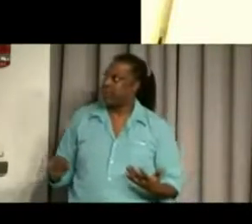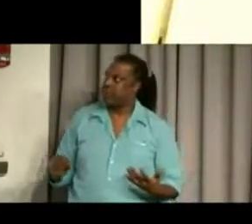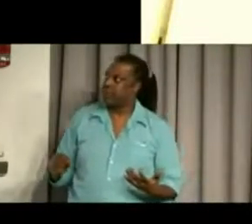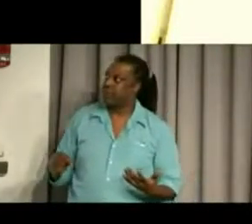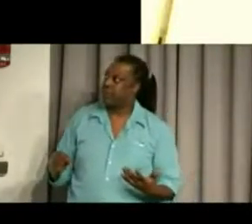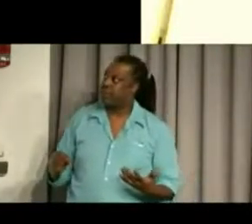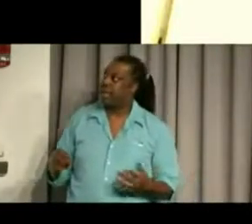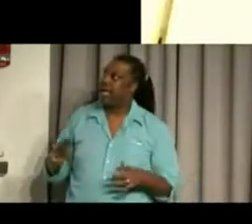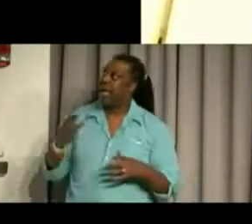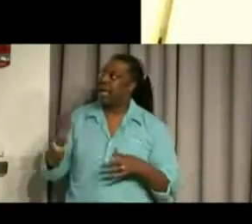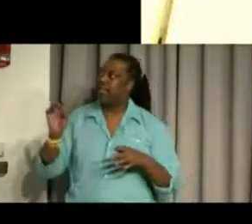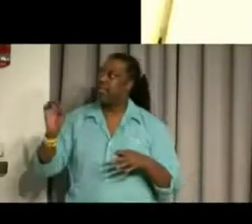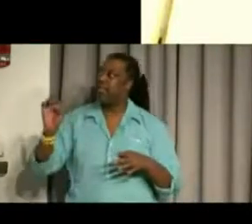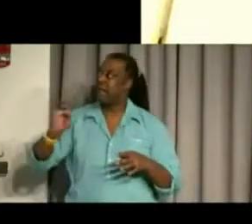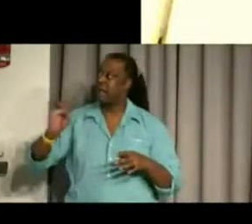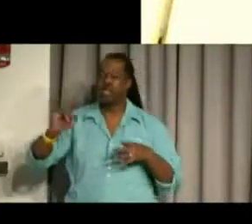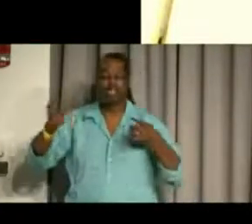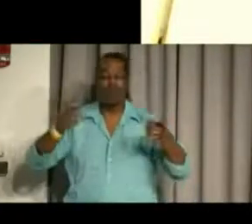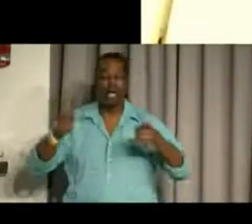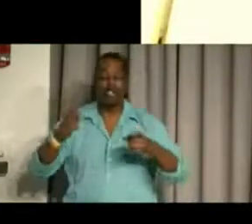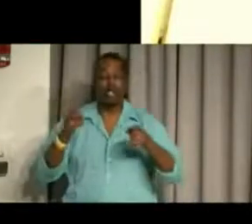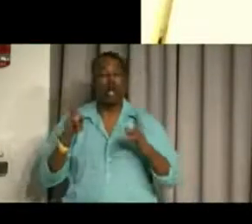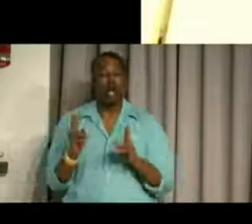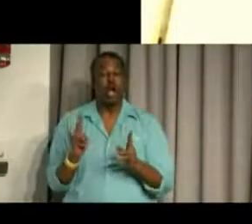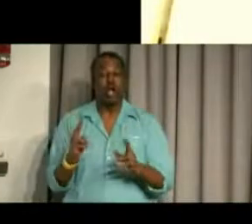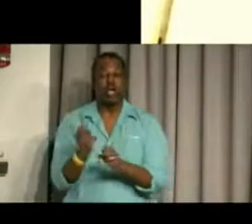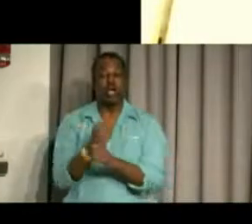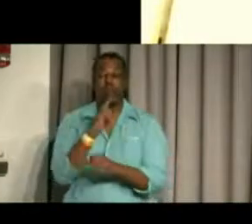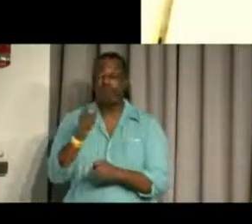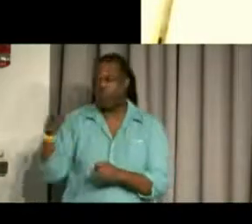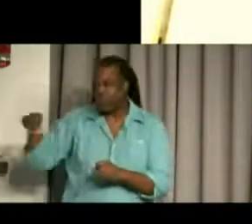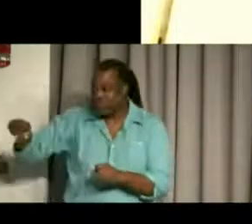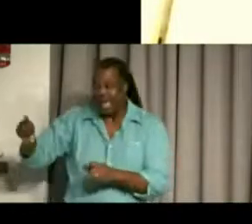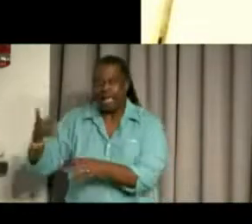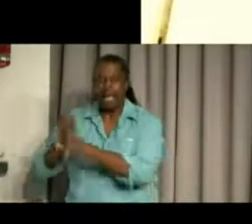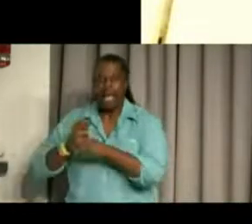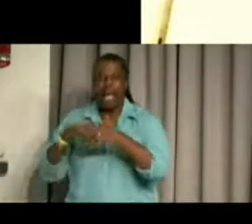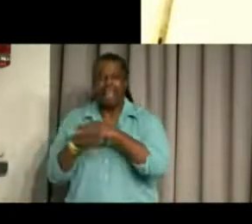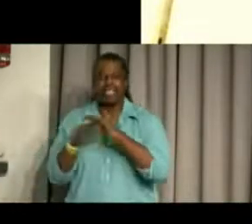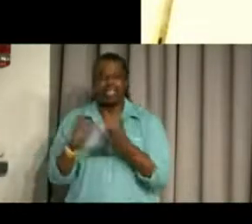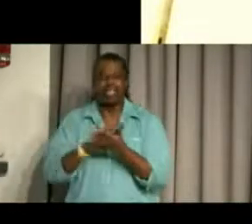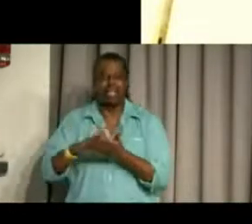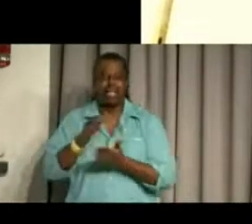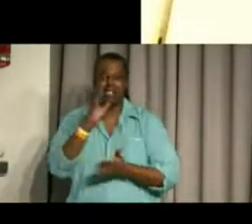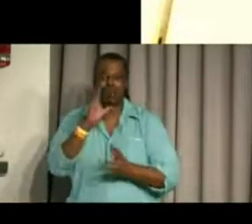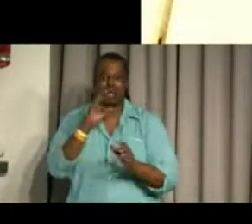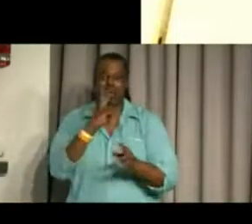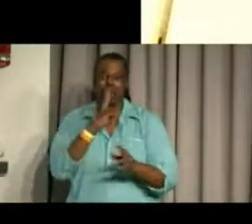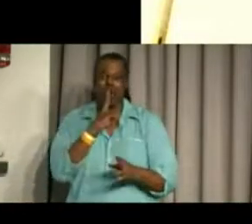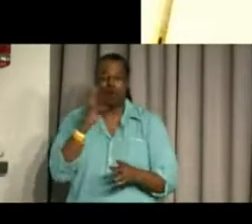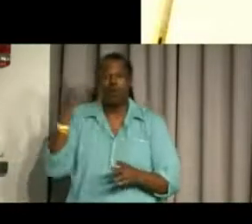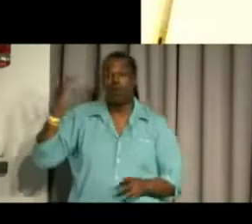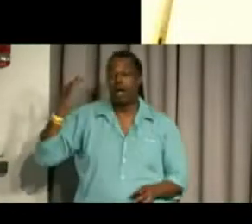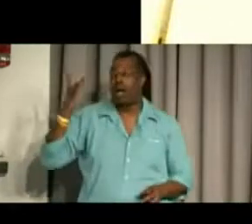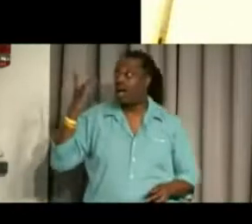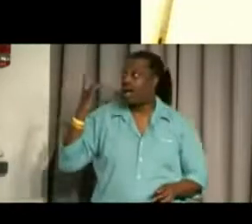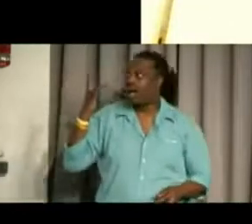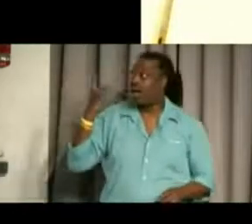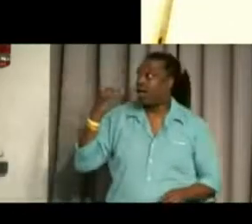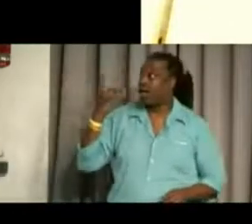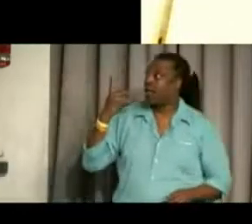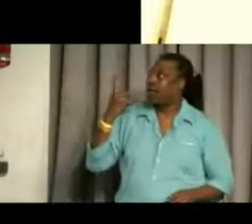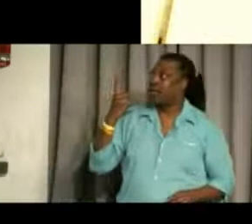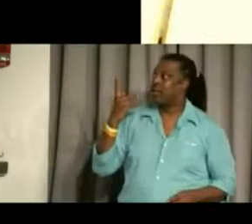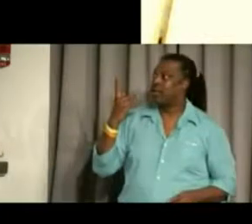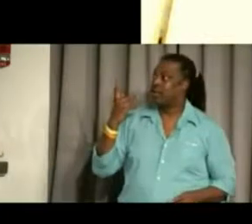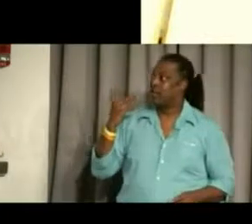And the emergency manager hurried up and made sure that they had access to clean drinking water. And we asked why, if this is happening